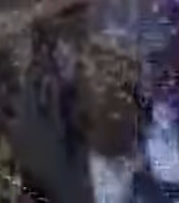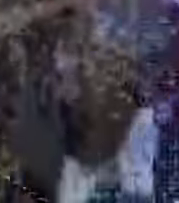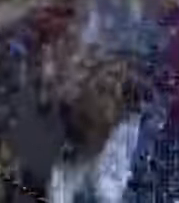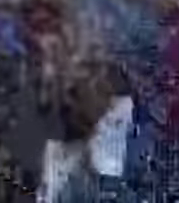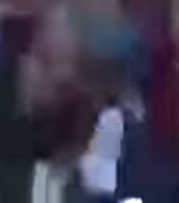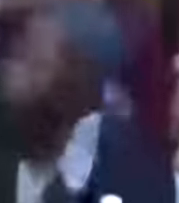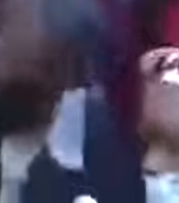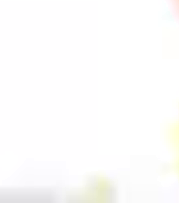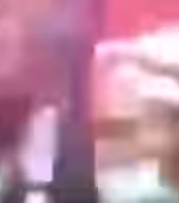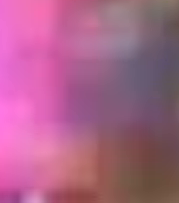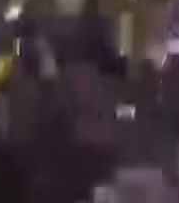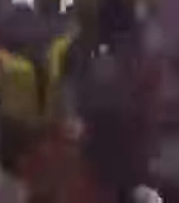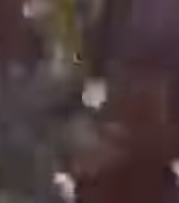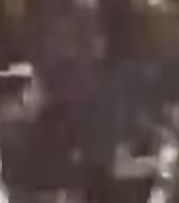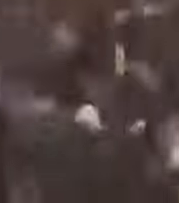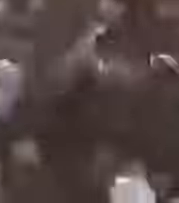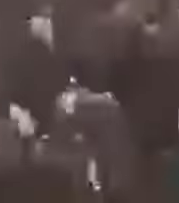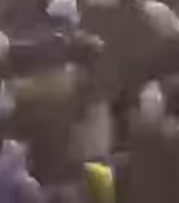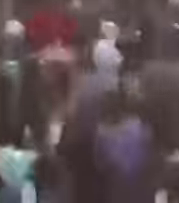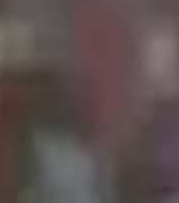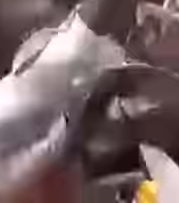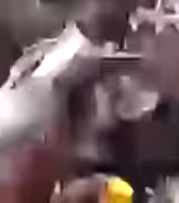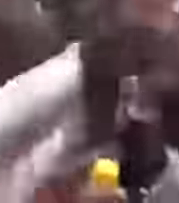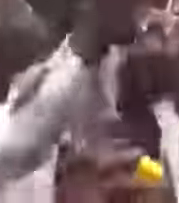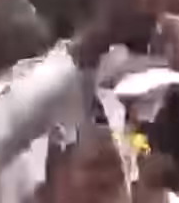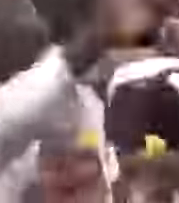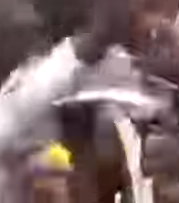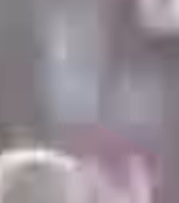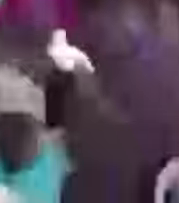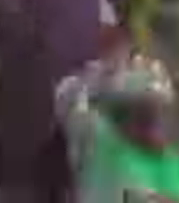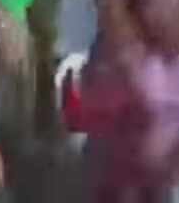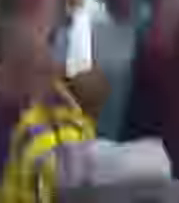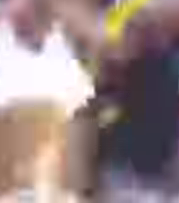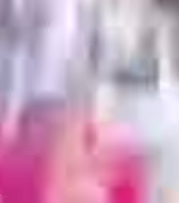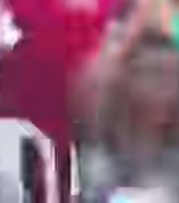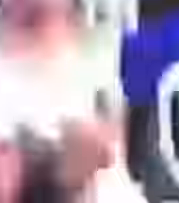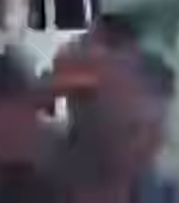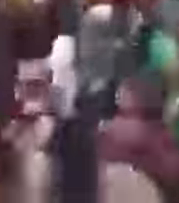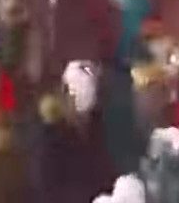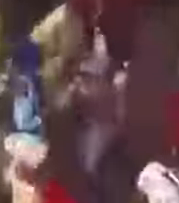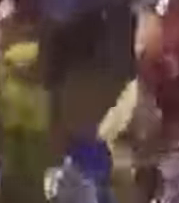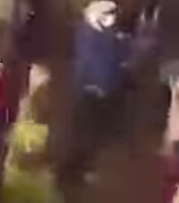Mama Fadwa Yalwo, Kwa Dani, Nuro Nenwa Yone, Kojibo, No More Stagnancy, Kosi Danu